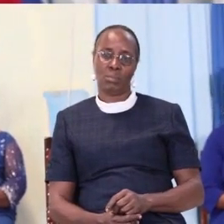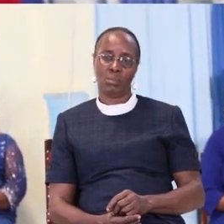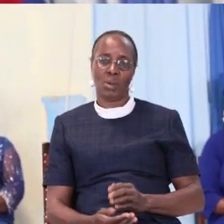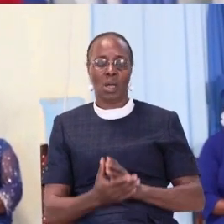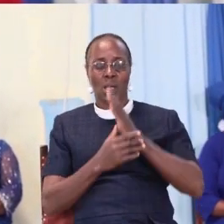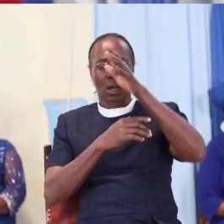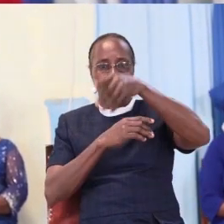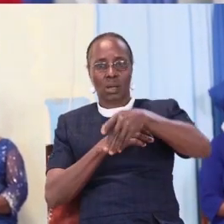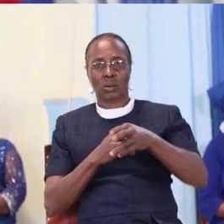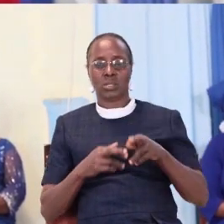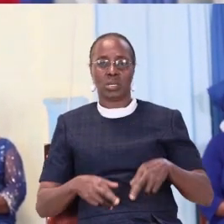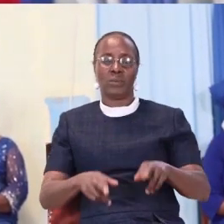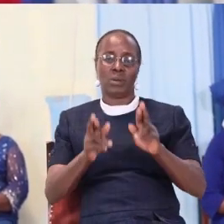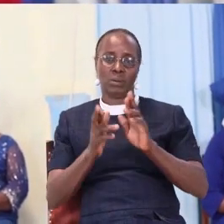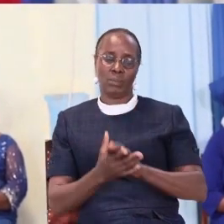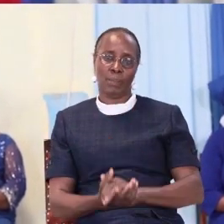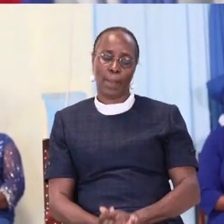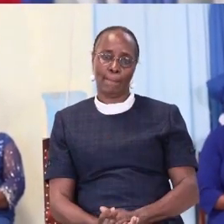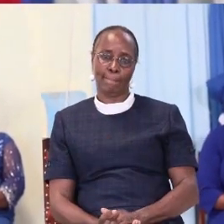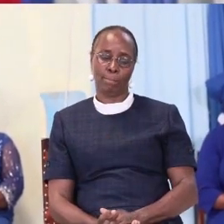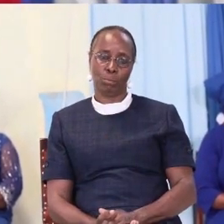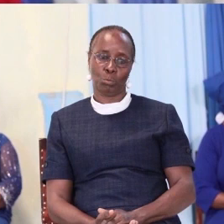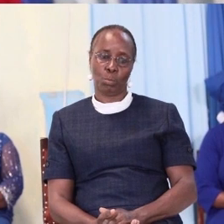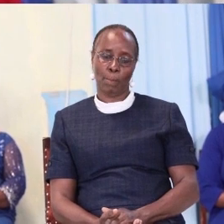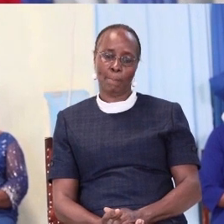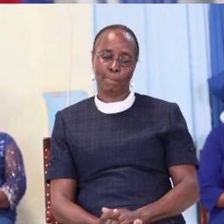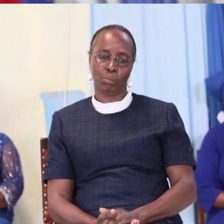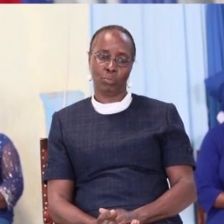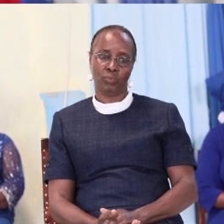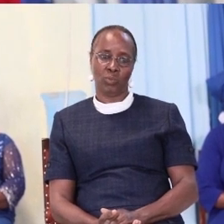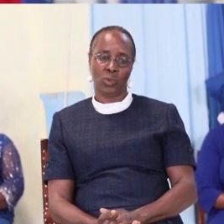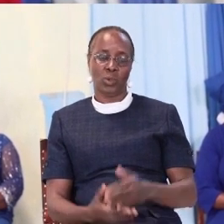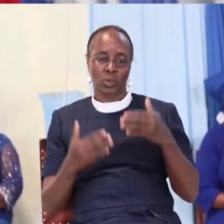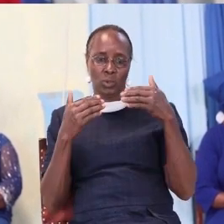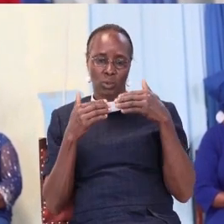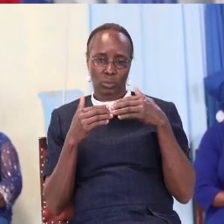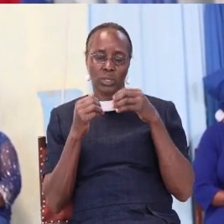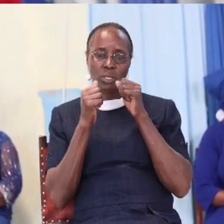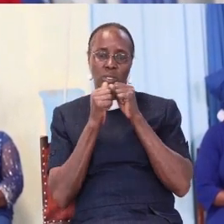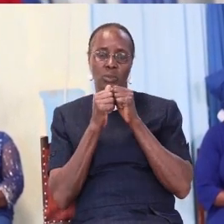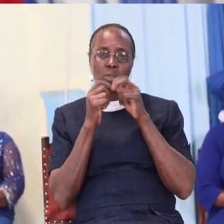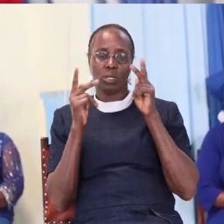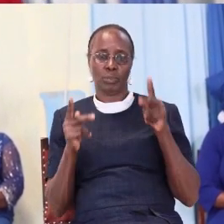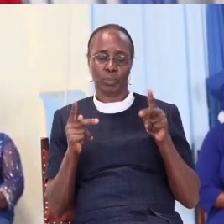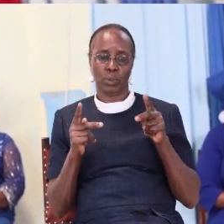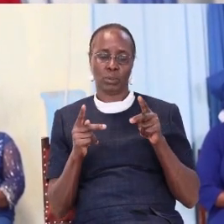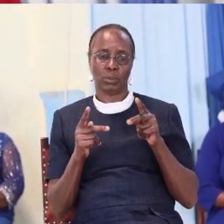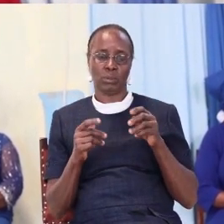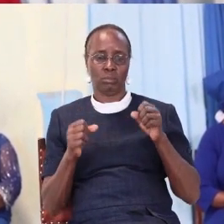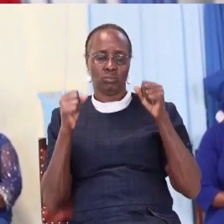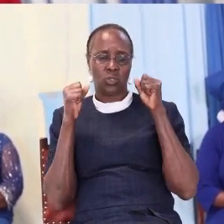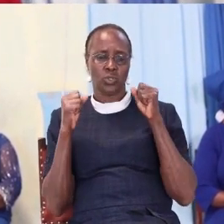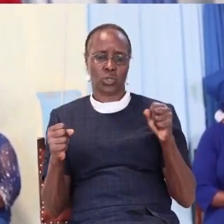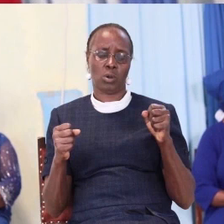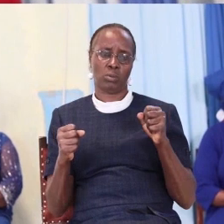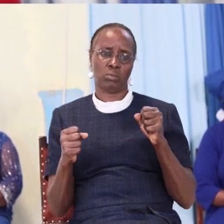with walls that reach the sky. The people themselves are tall and strong. They are giants, and you have earned it